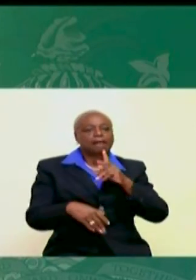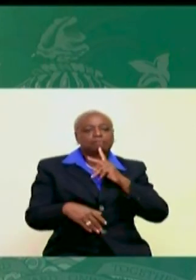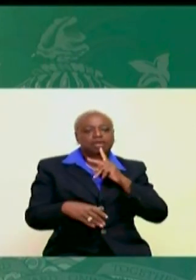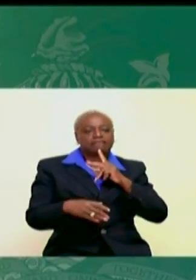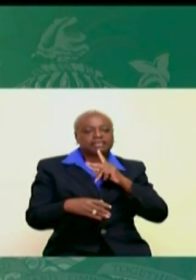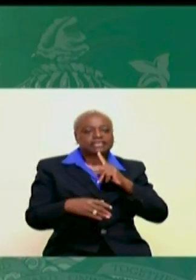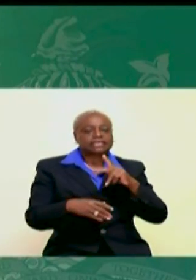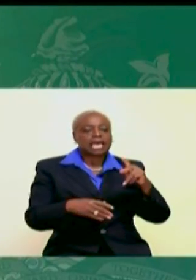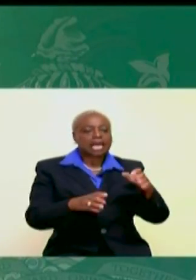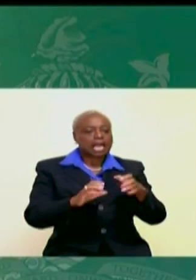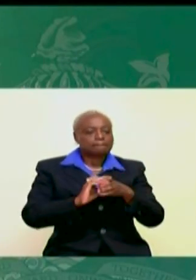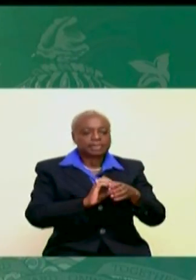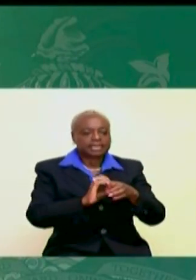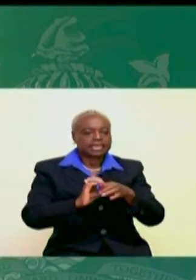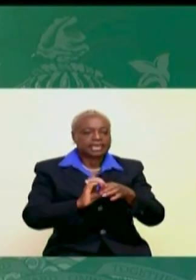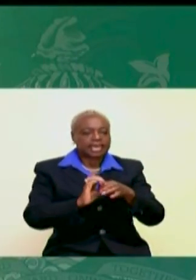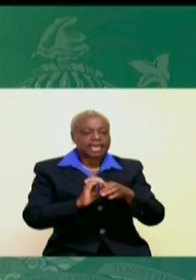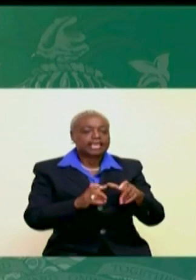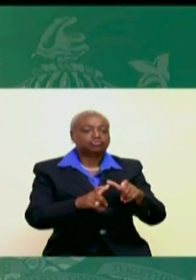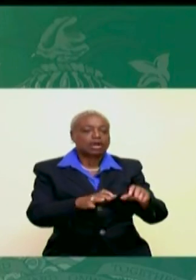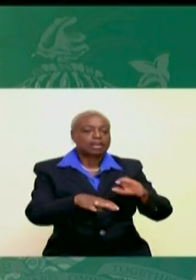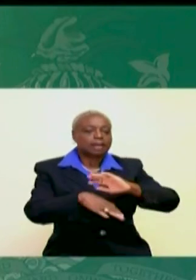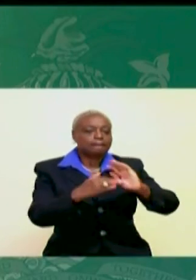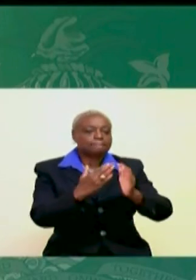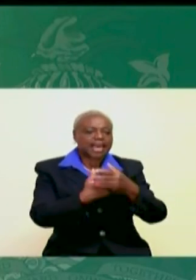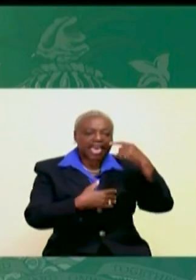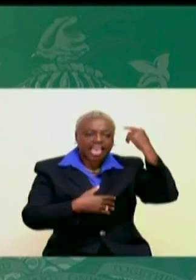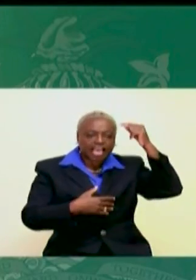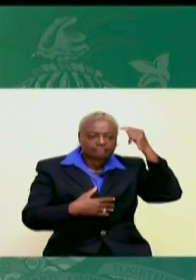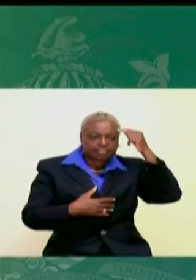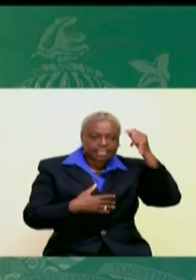governments. That's the difference, Madam Speaker.